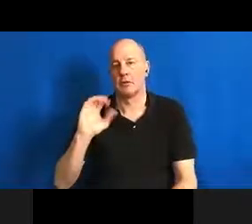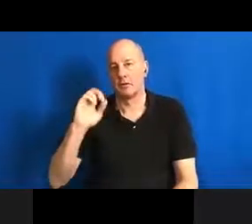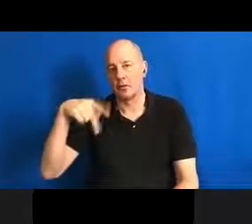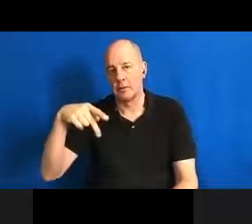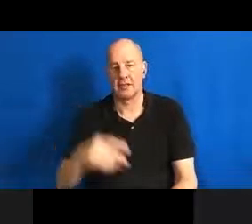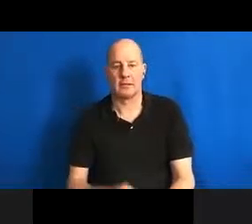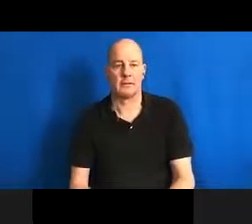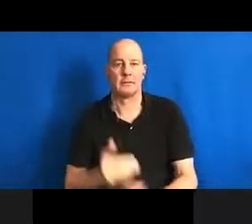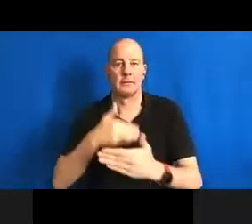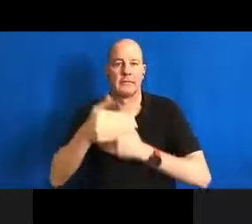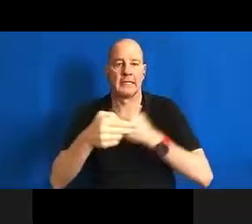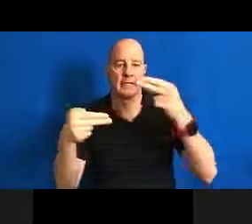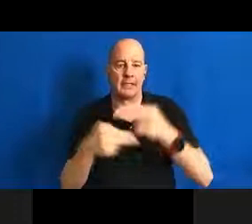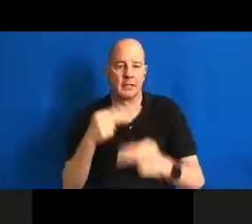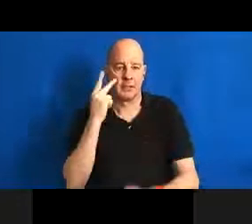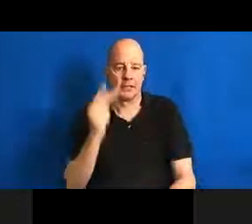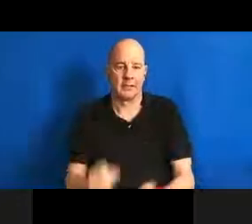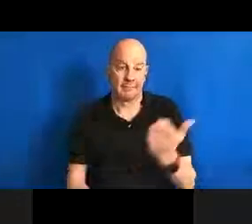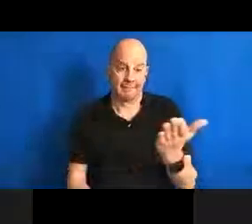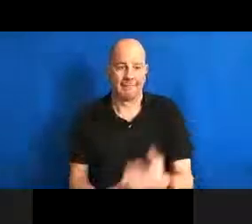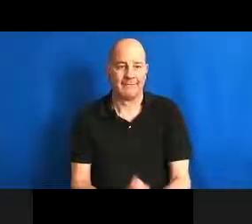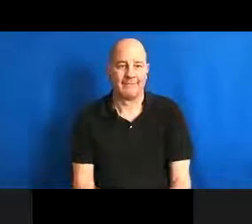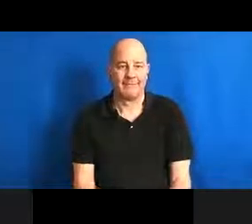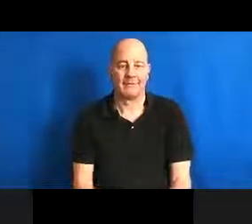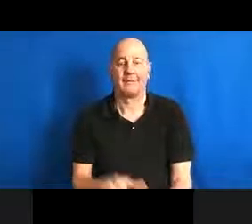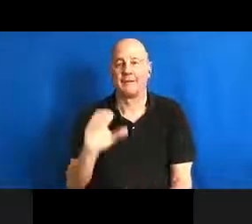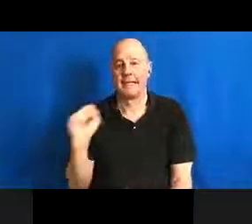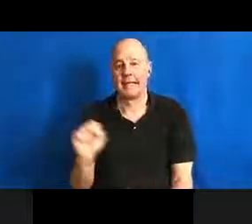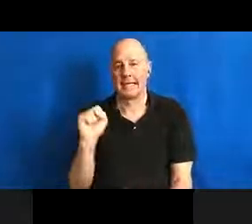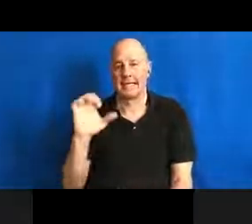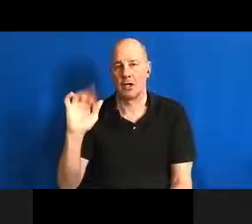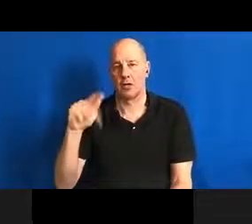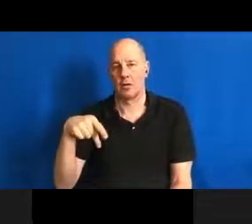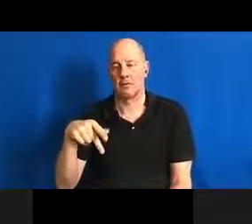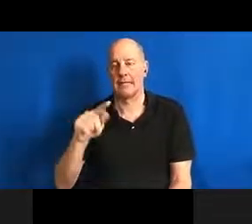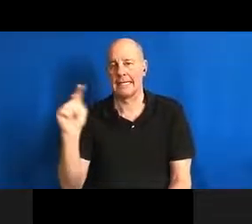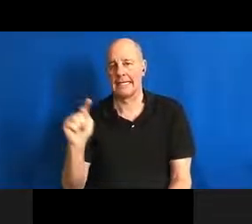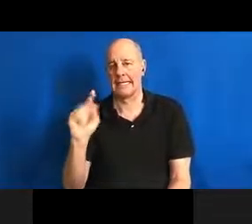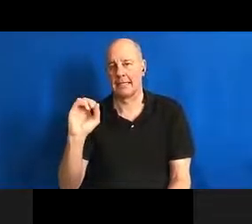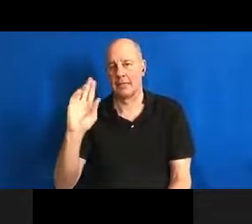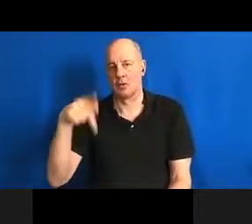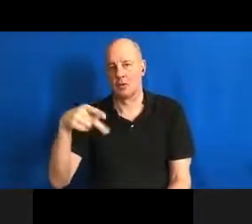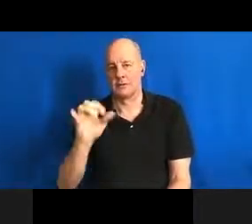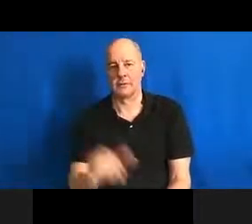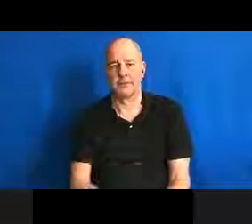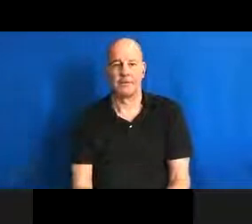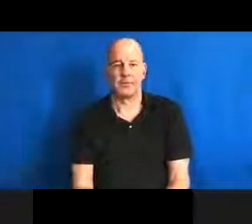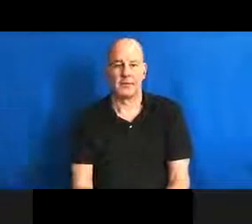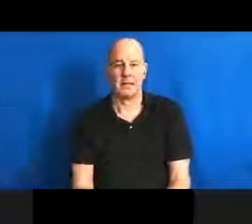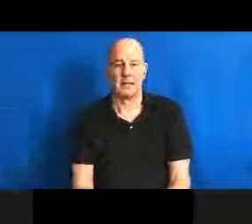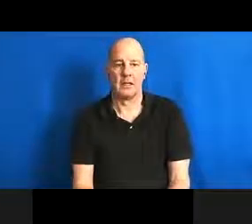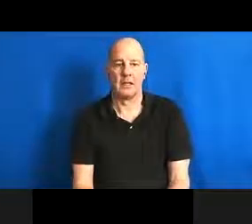you'll find S Corps and T Corps, the cooperatives, within all of these other